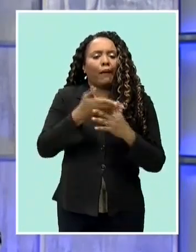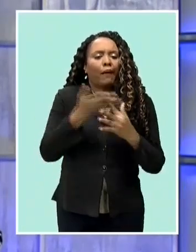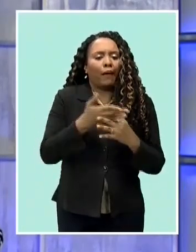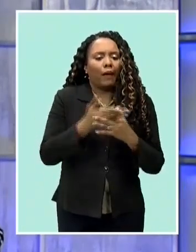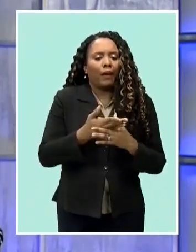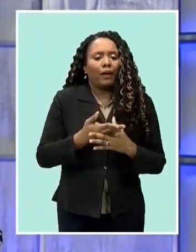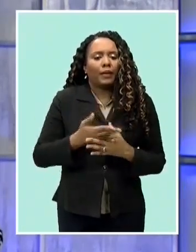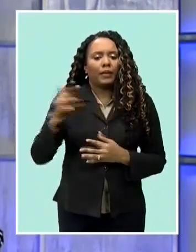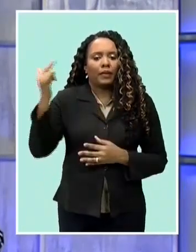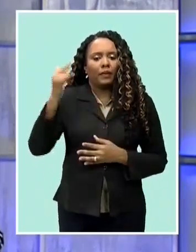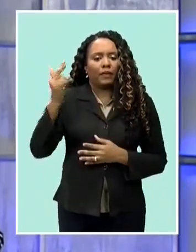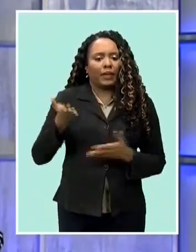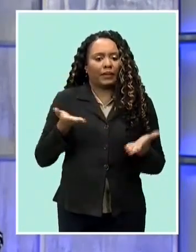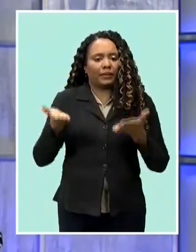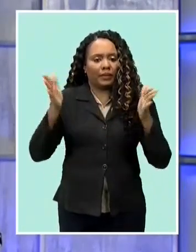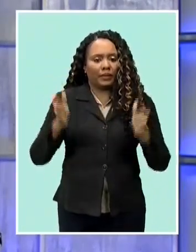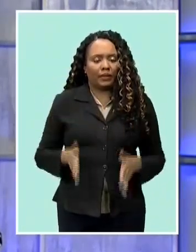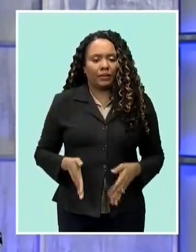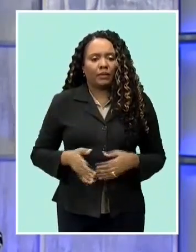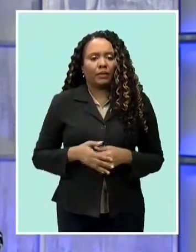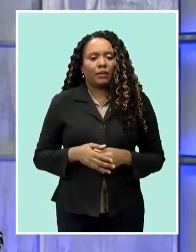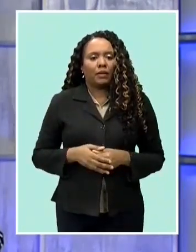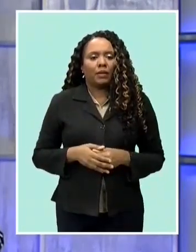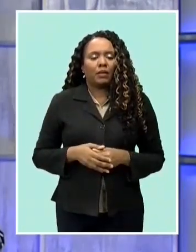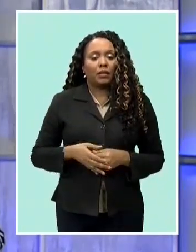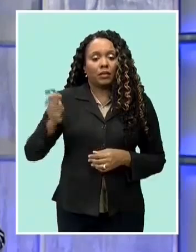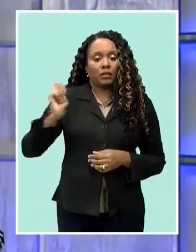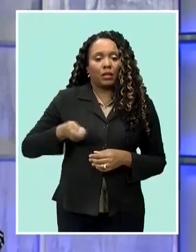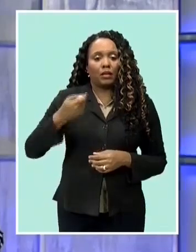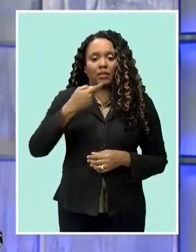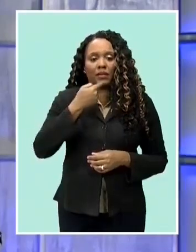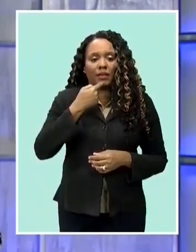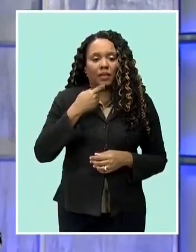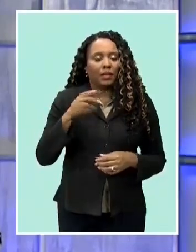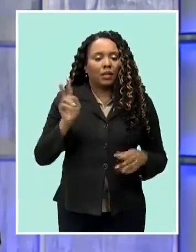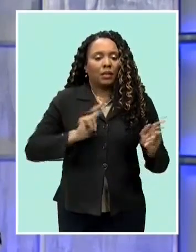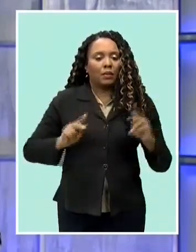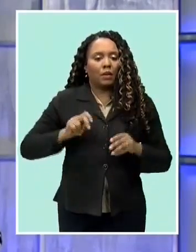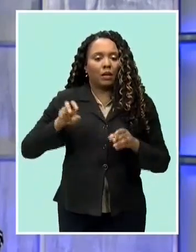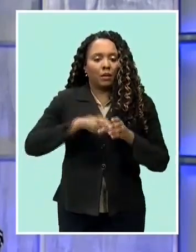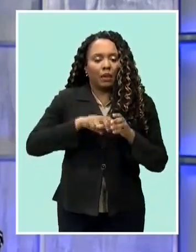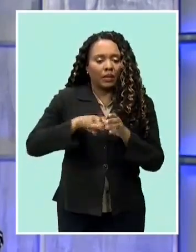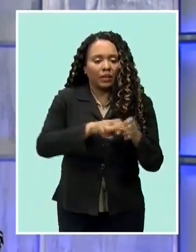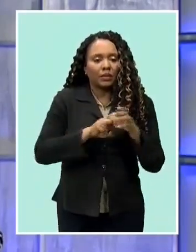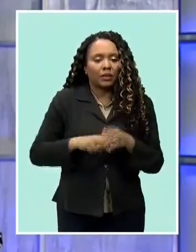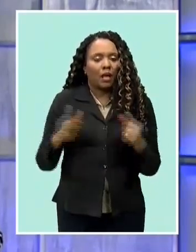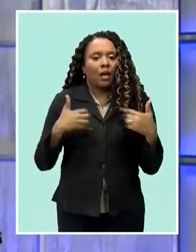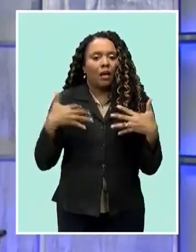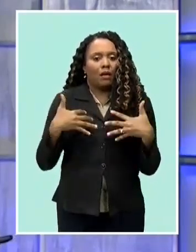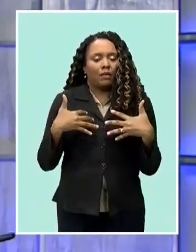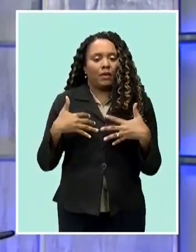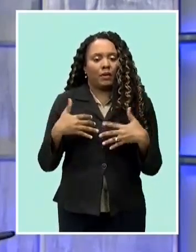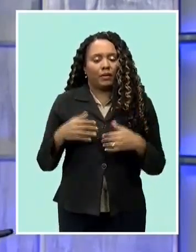flight attendant. Magistrate Wolf told Mongan that his behavior terrorized the passengers and crew of that plane.